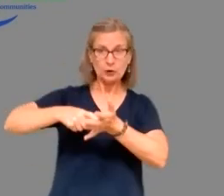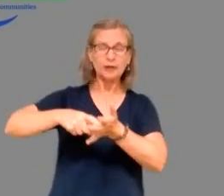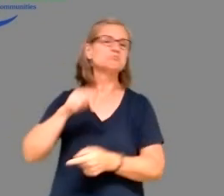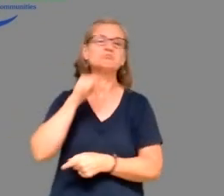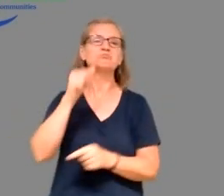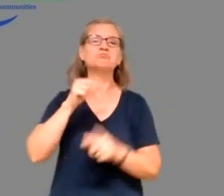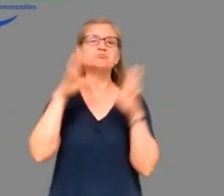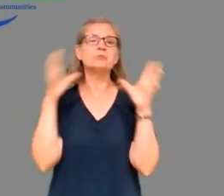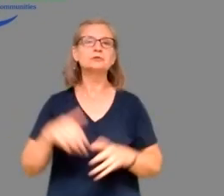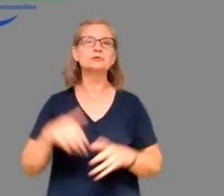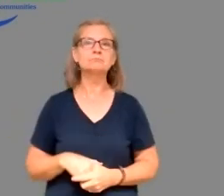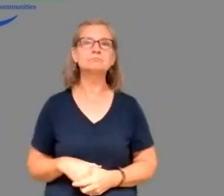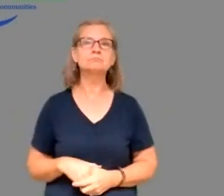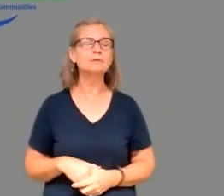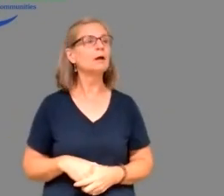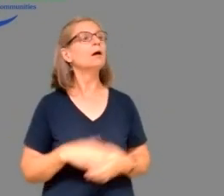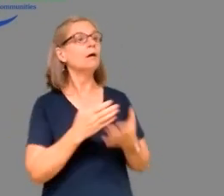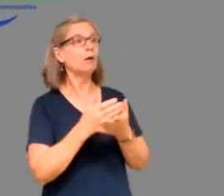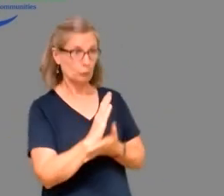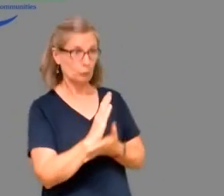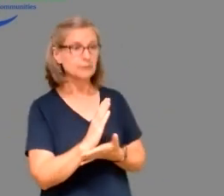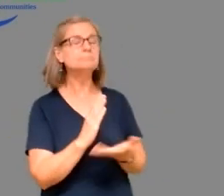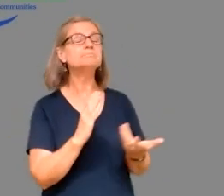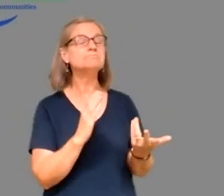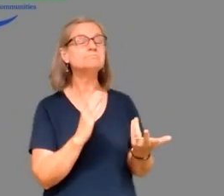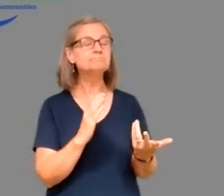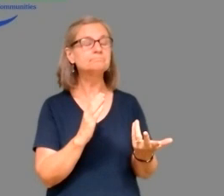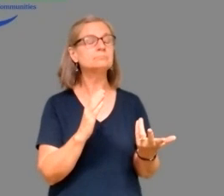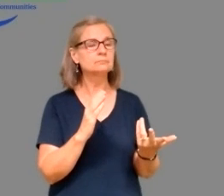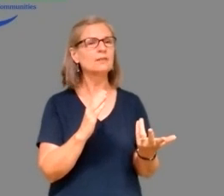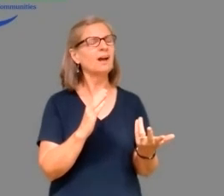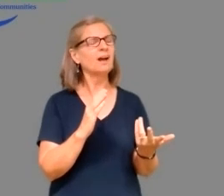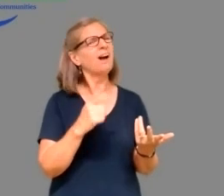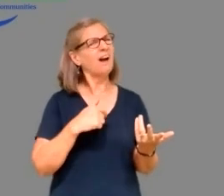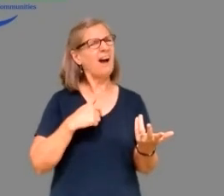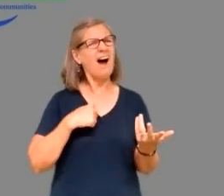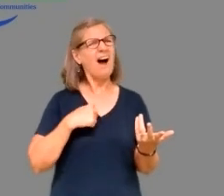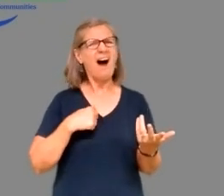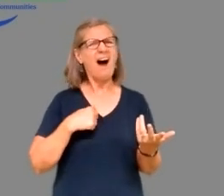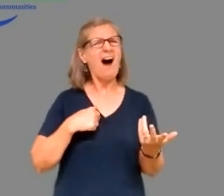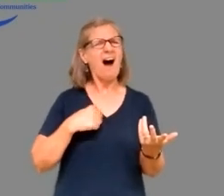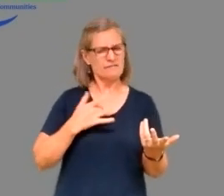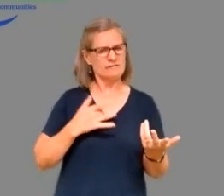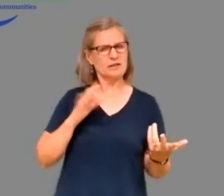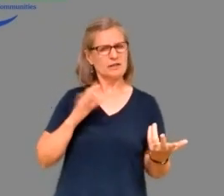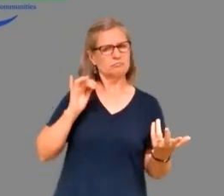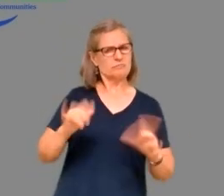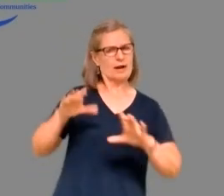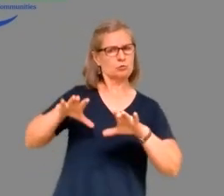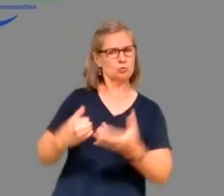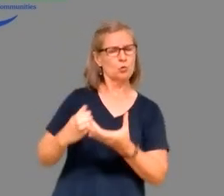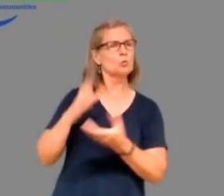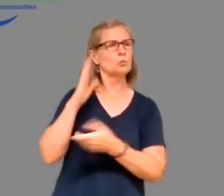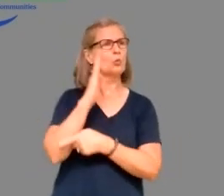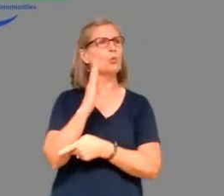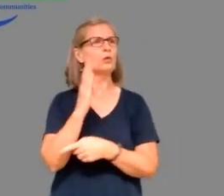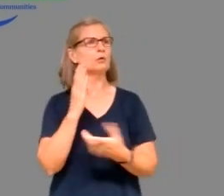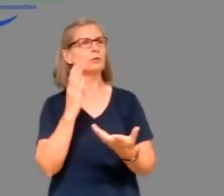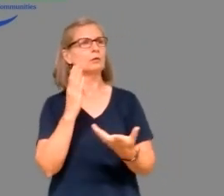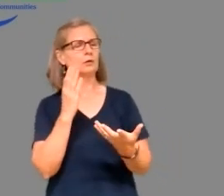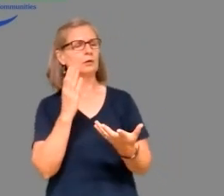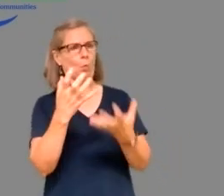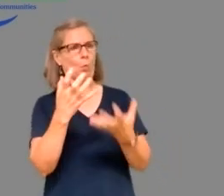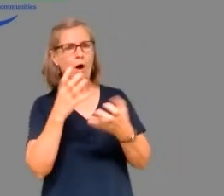All right. Yeah, I can't imagine that they would want to make it difficult for you to be part of the study, right? I mean, they're going to want to try to